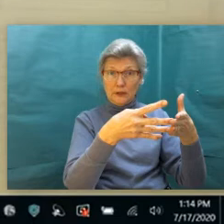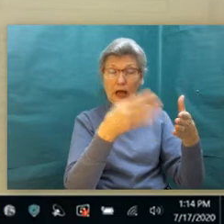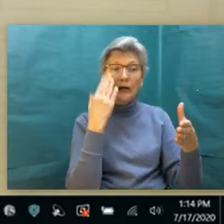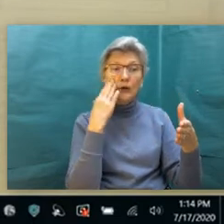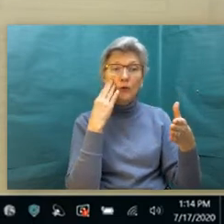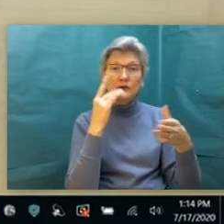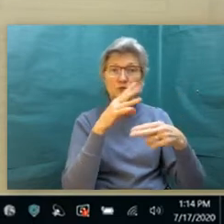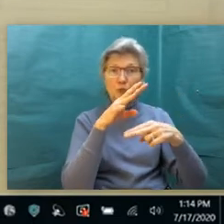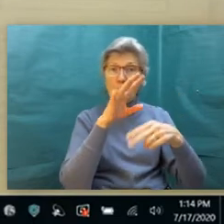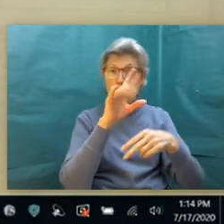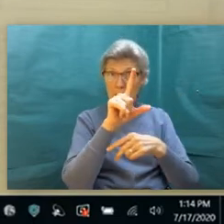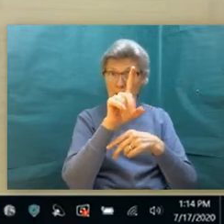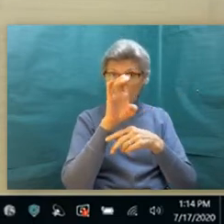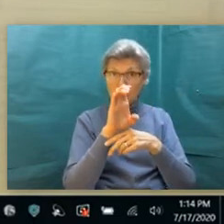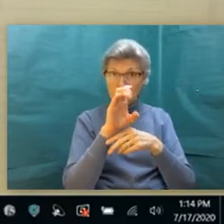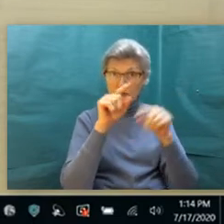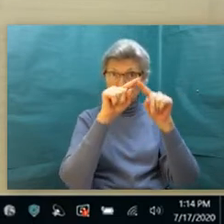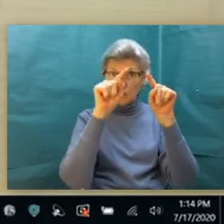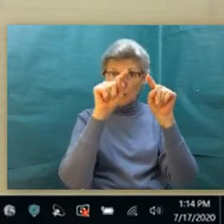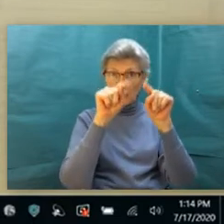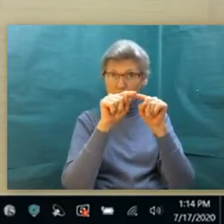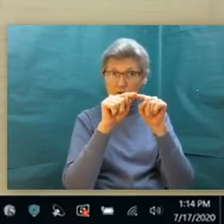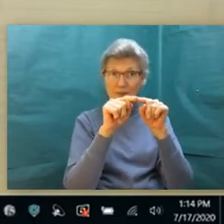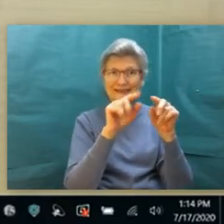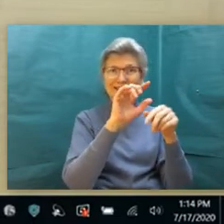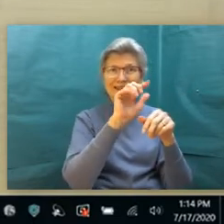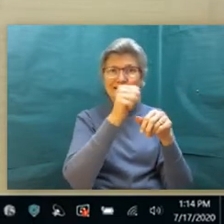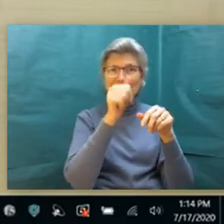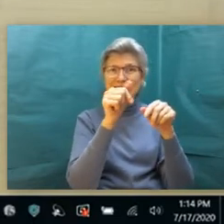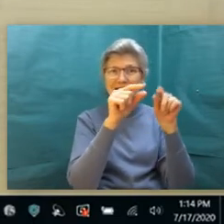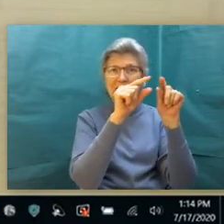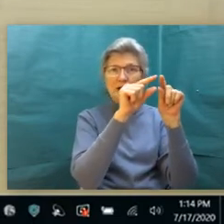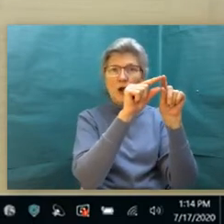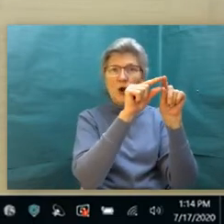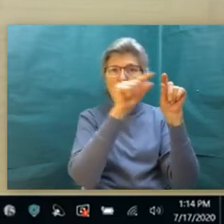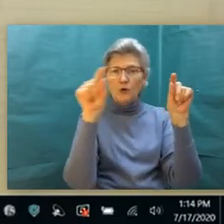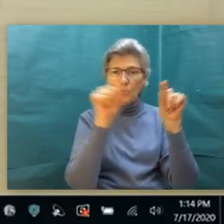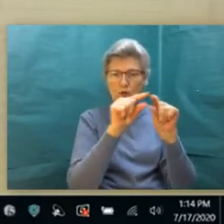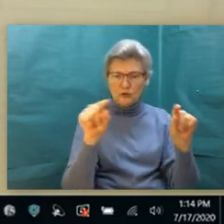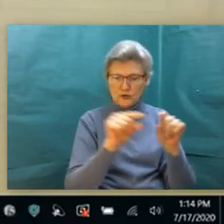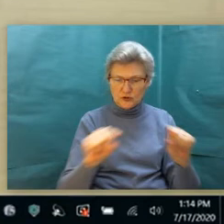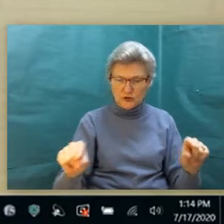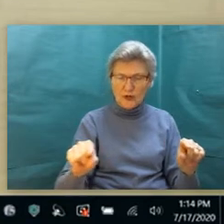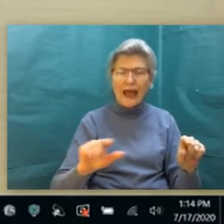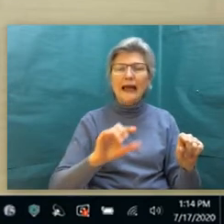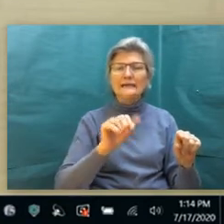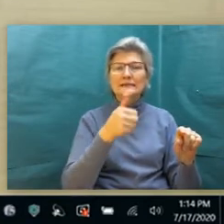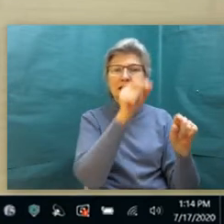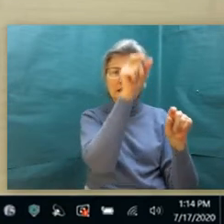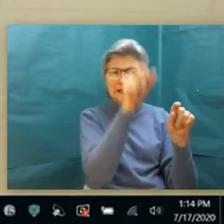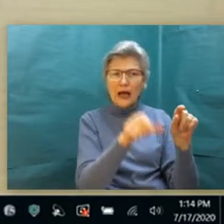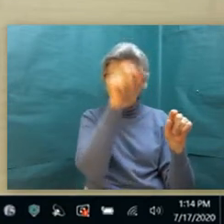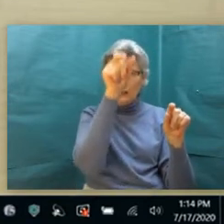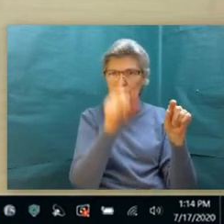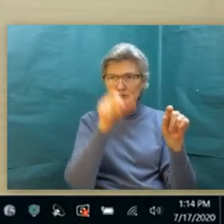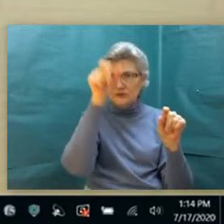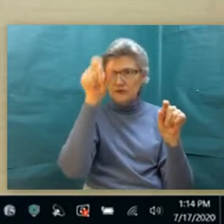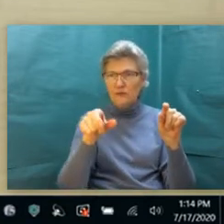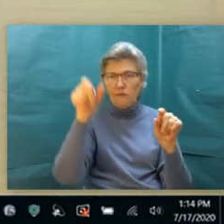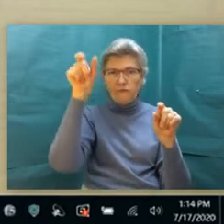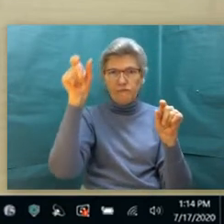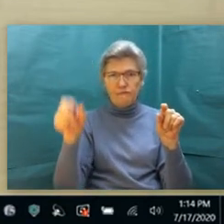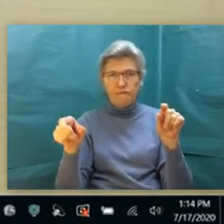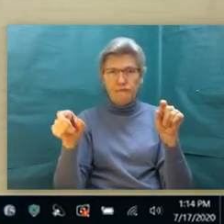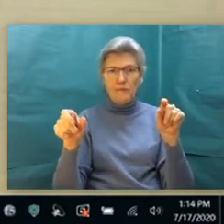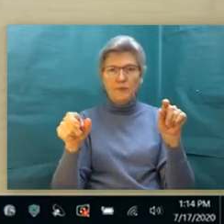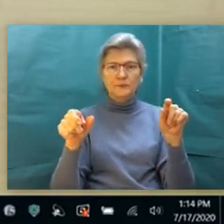that there's 100 squares in here because there's 10 rows across the top and 10 columns across the top and 10 rows